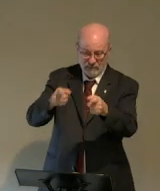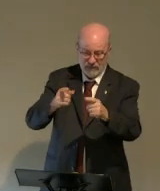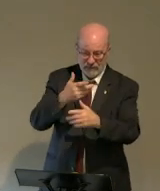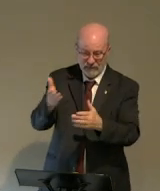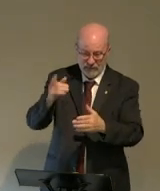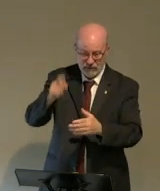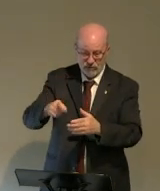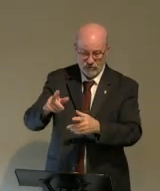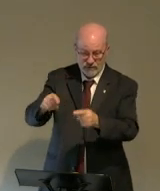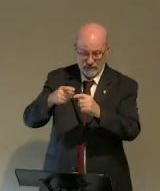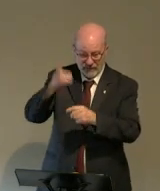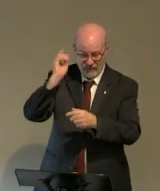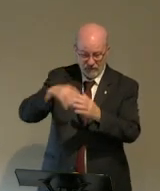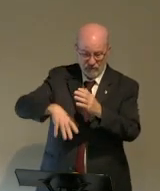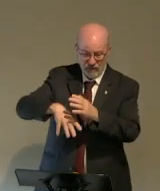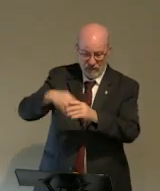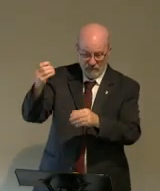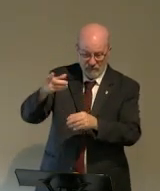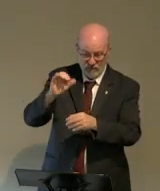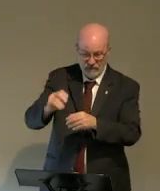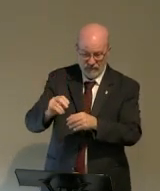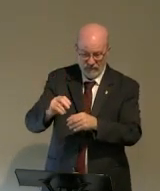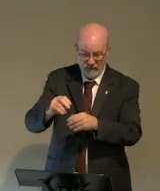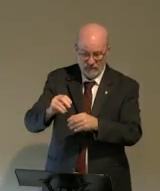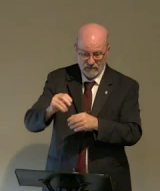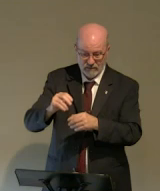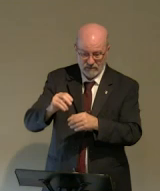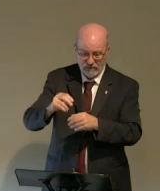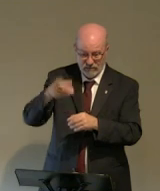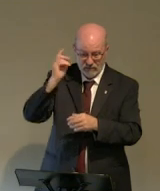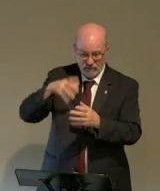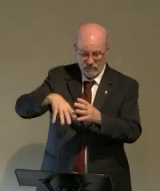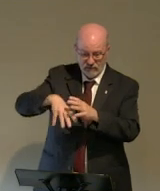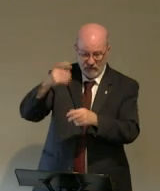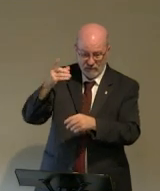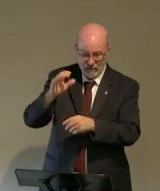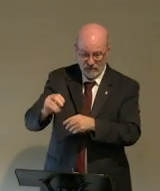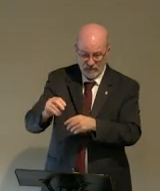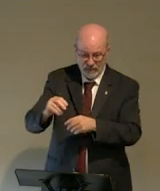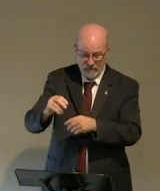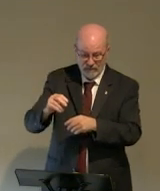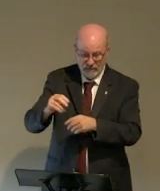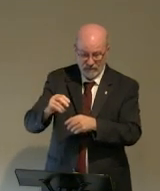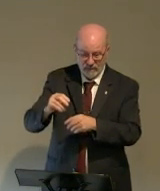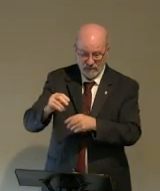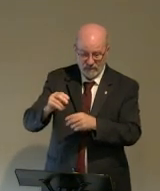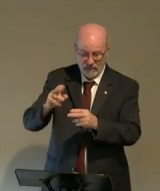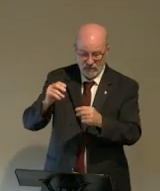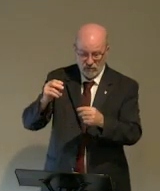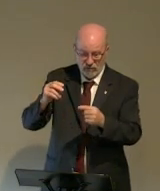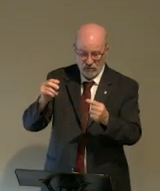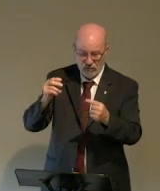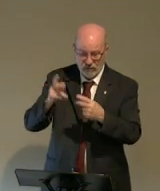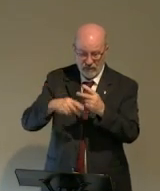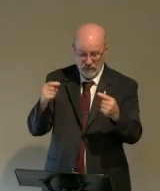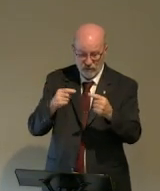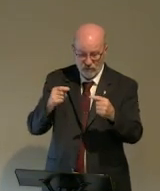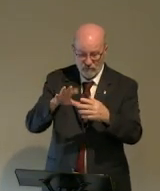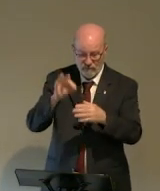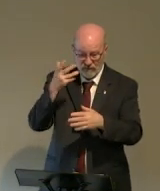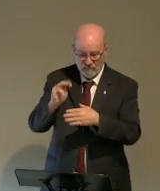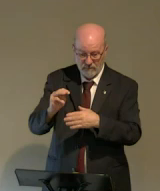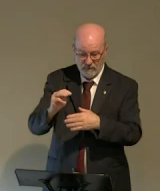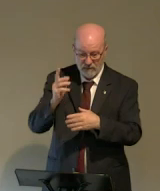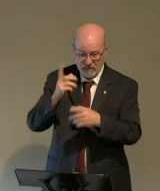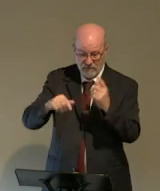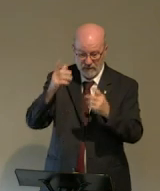they should take Daniel up out of the den. So Daniel was taken up out of the den, and no manner of hurt was found upon